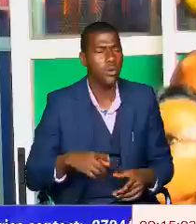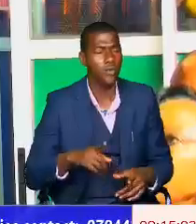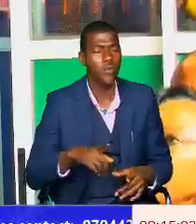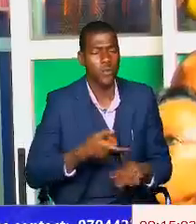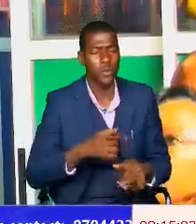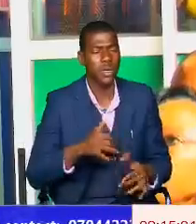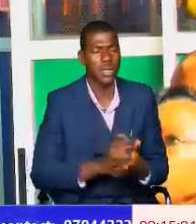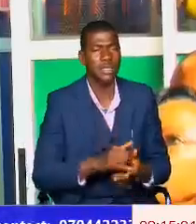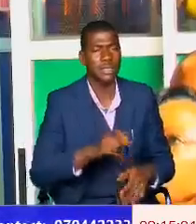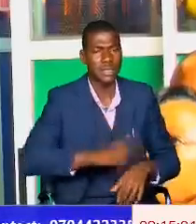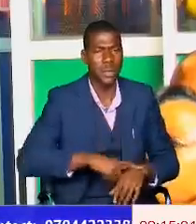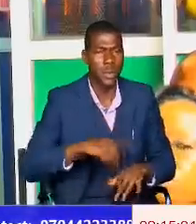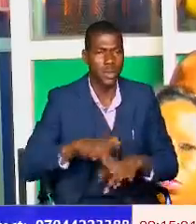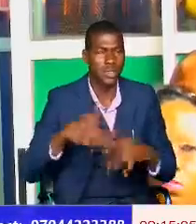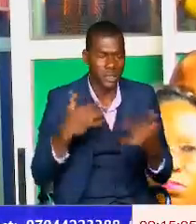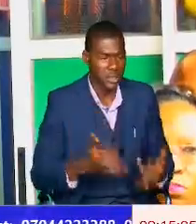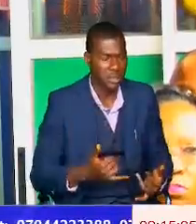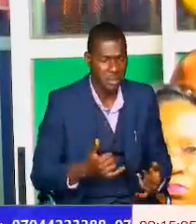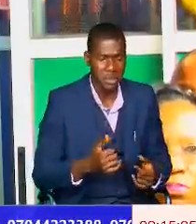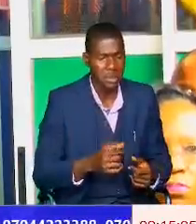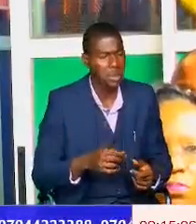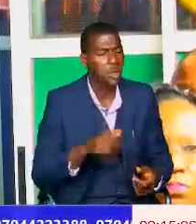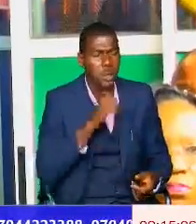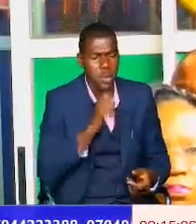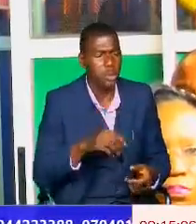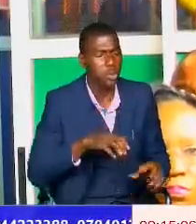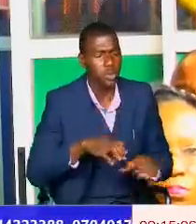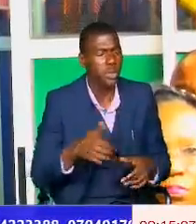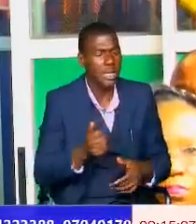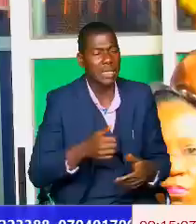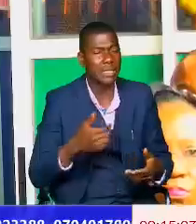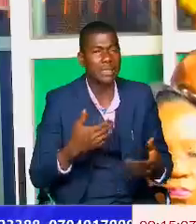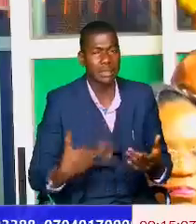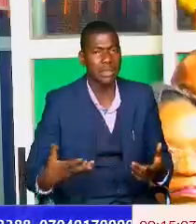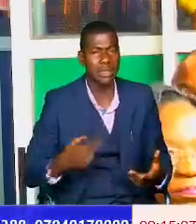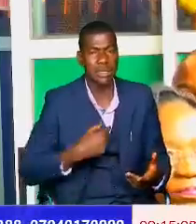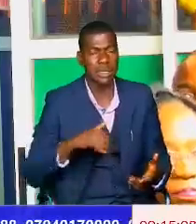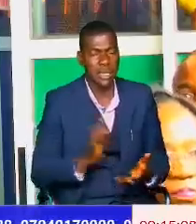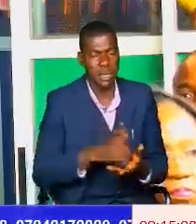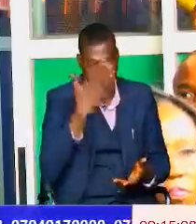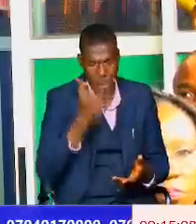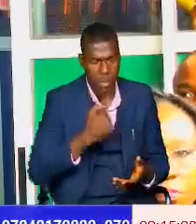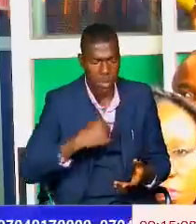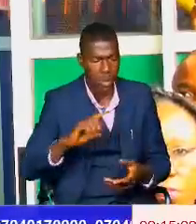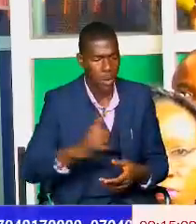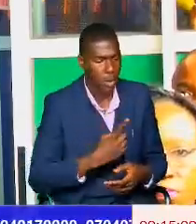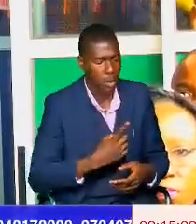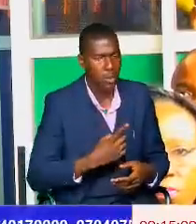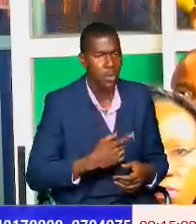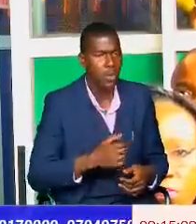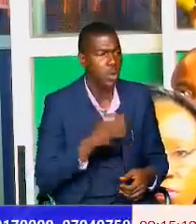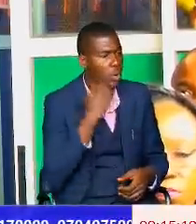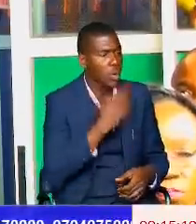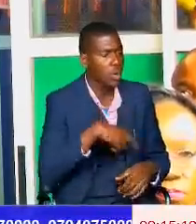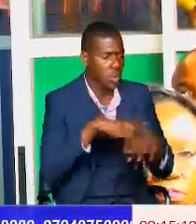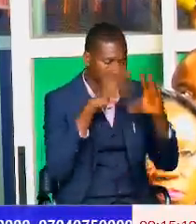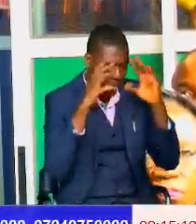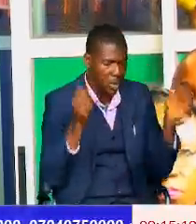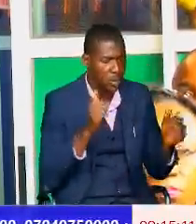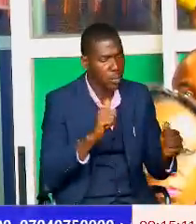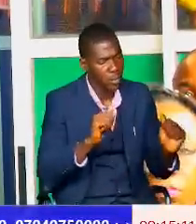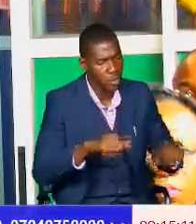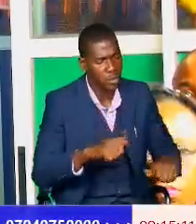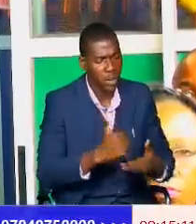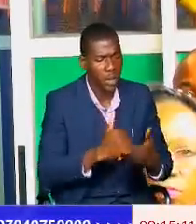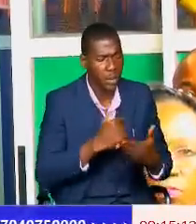been going there with my lawyers and nothing has been done. That's why I claim my cry come to ordinary Anadisa with my